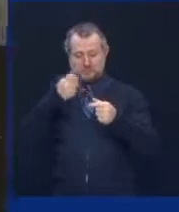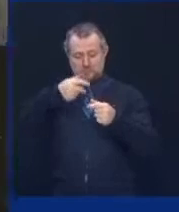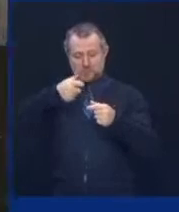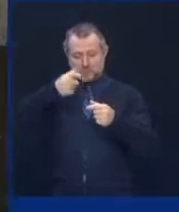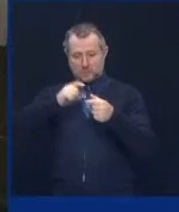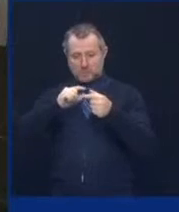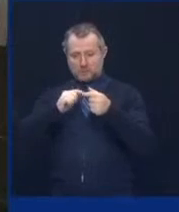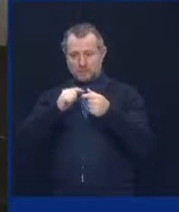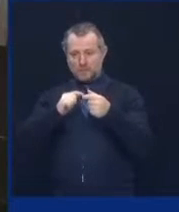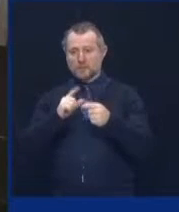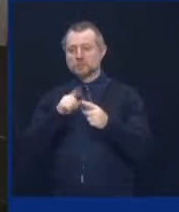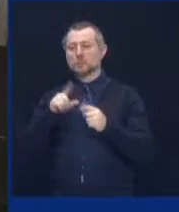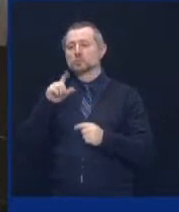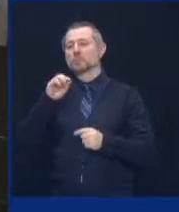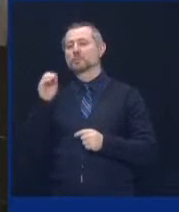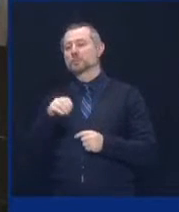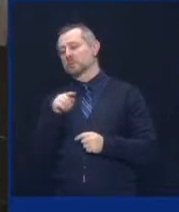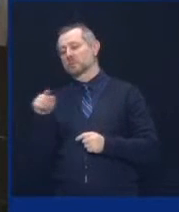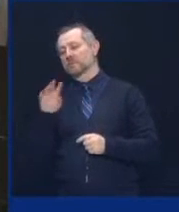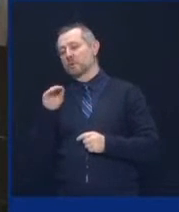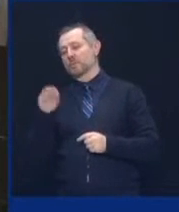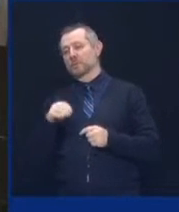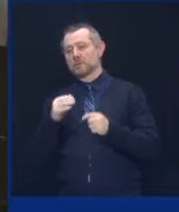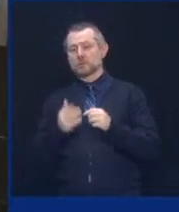more. So